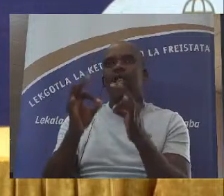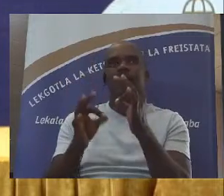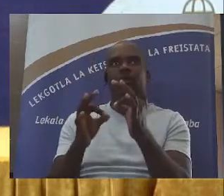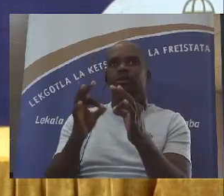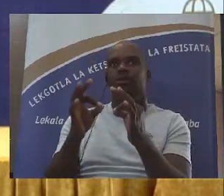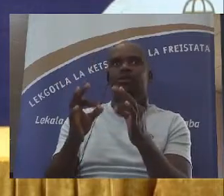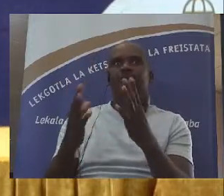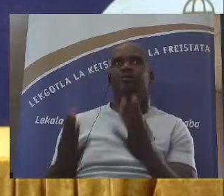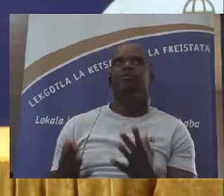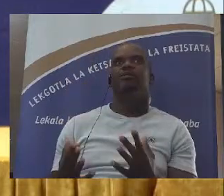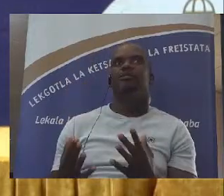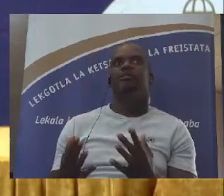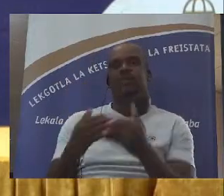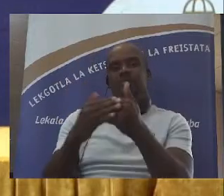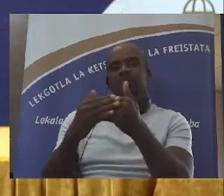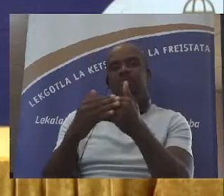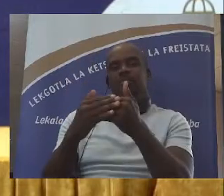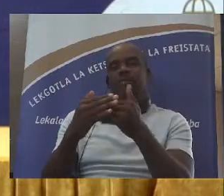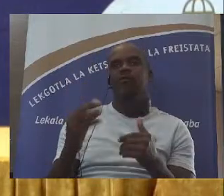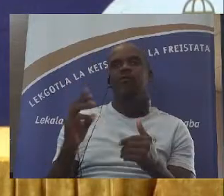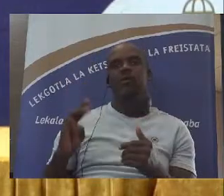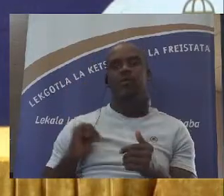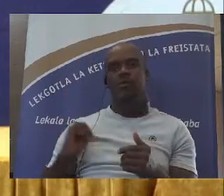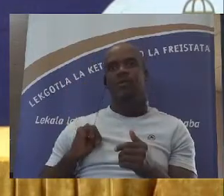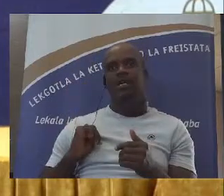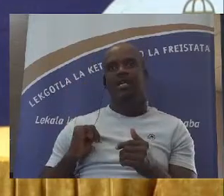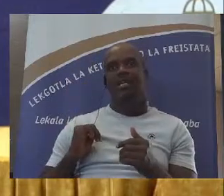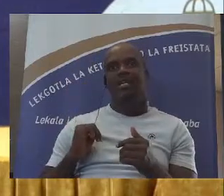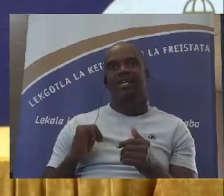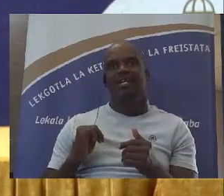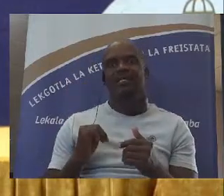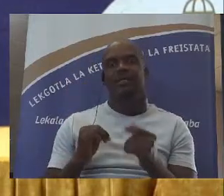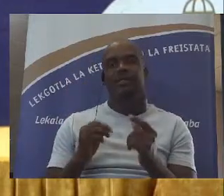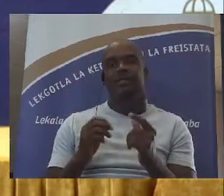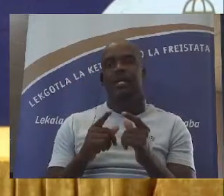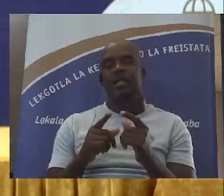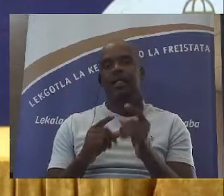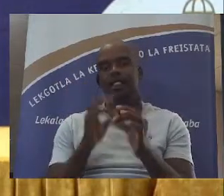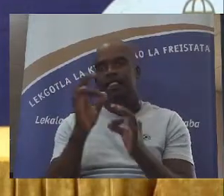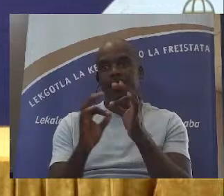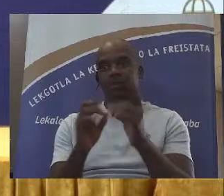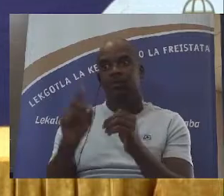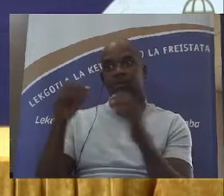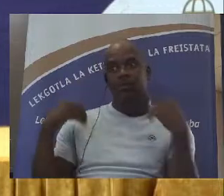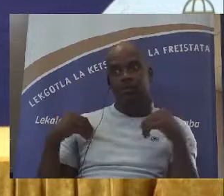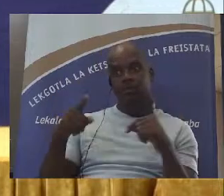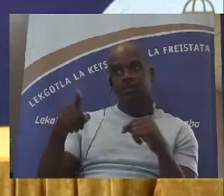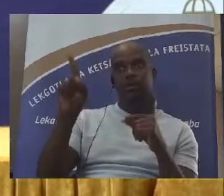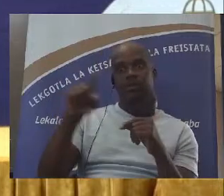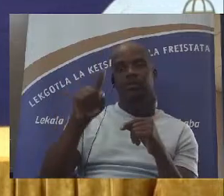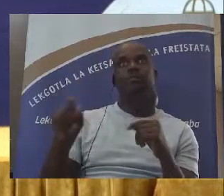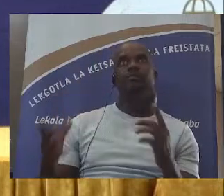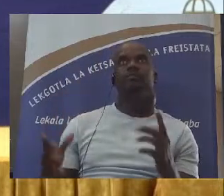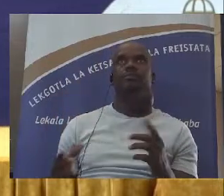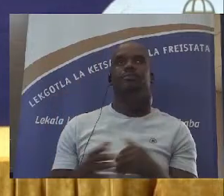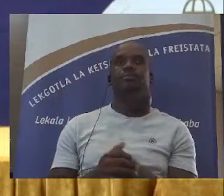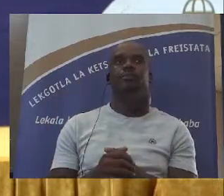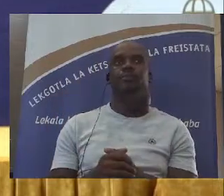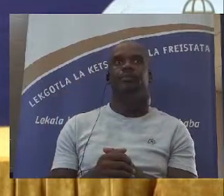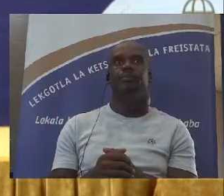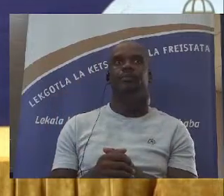that is just all the hurdles that has been built in to make sure that it's not duplication and that it's not devious or